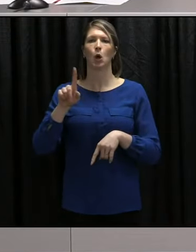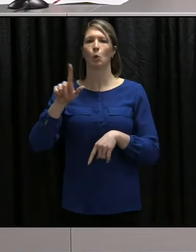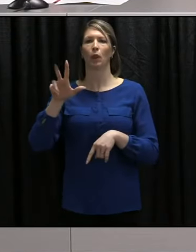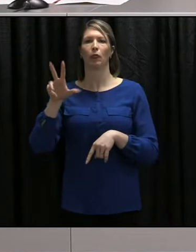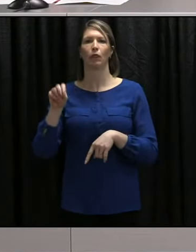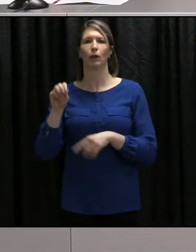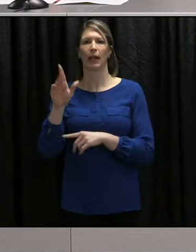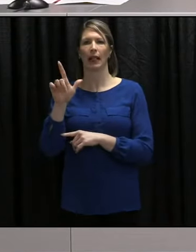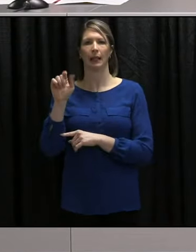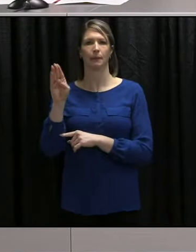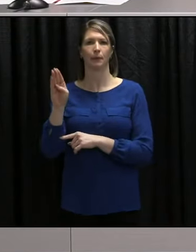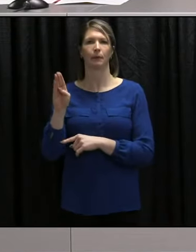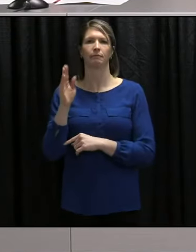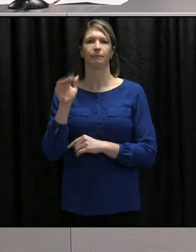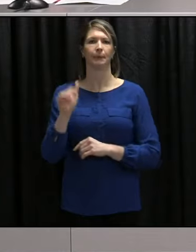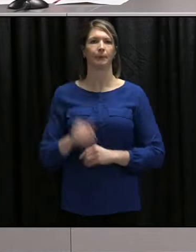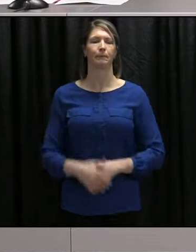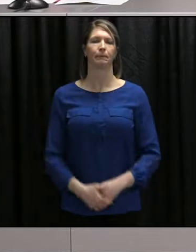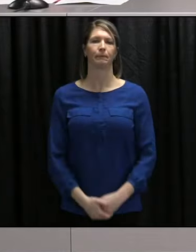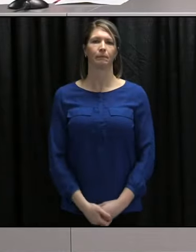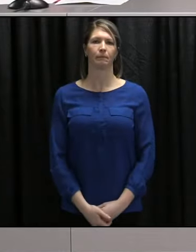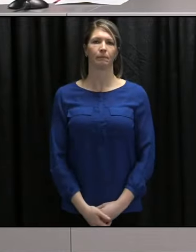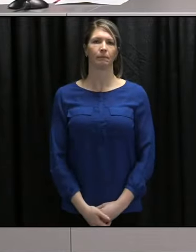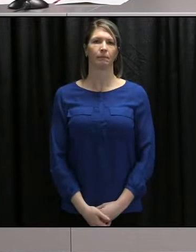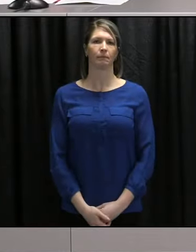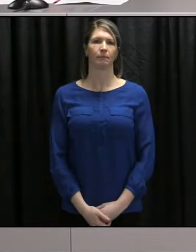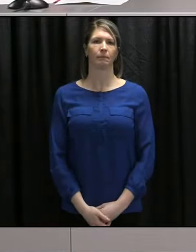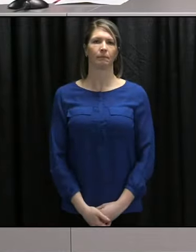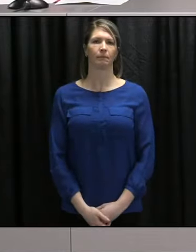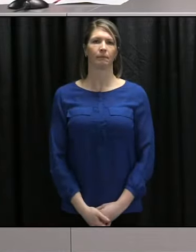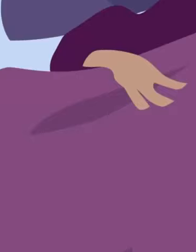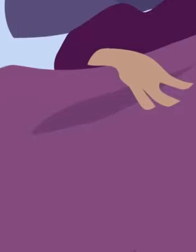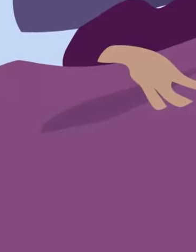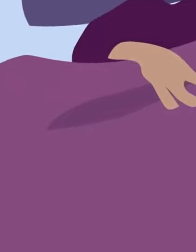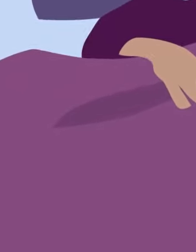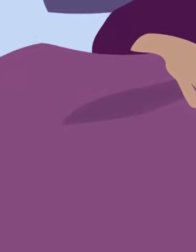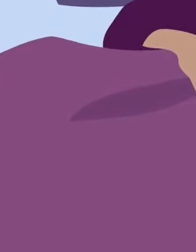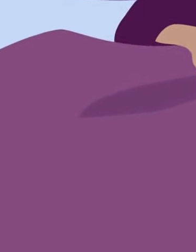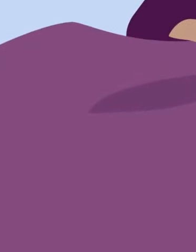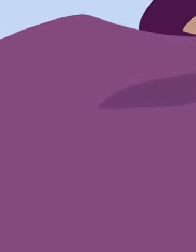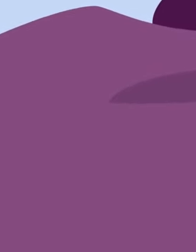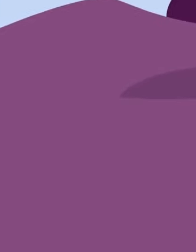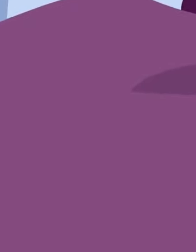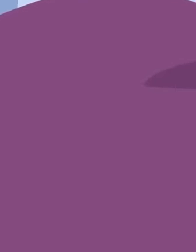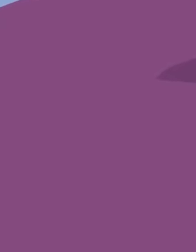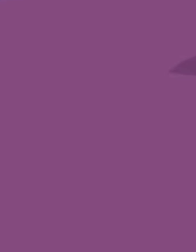Bye-bye.